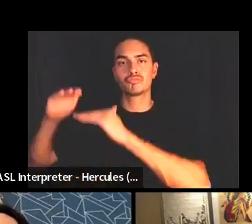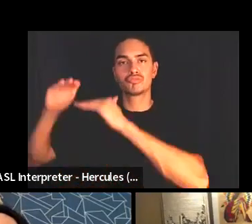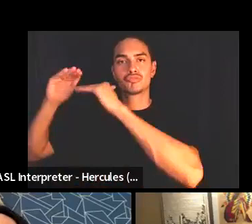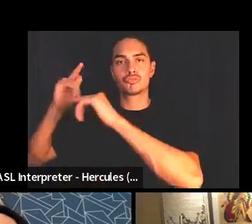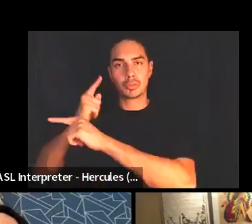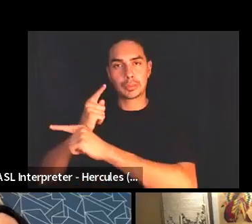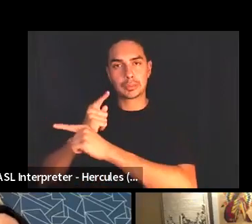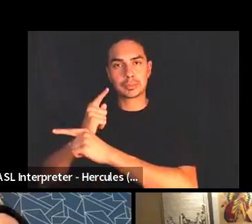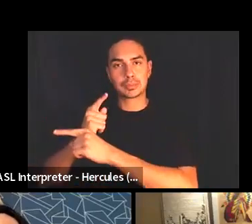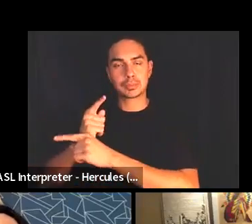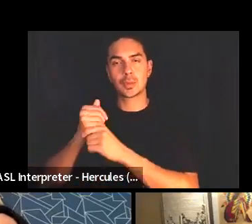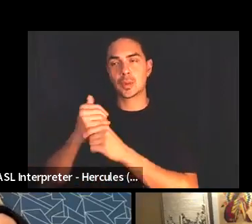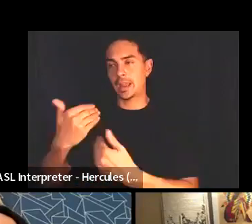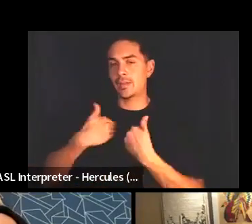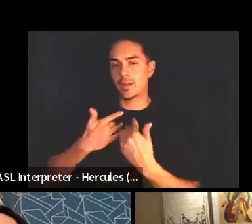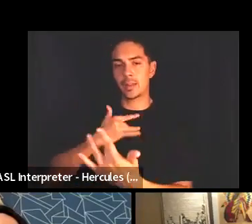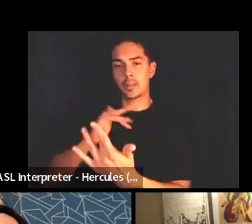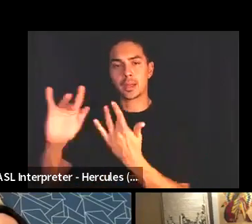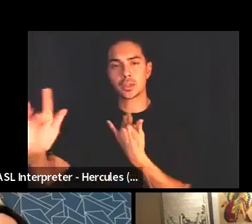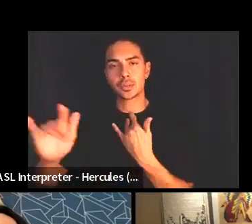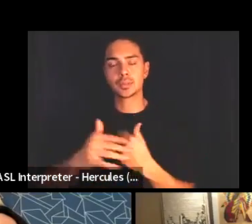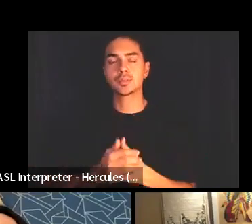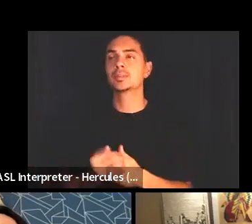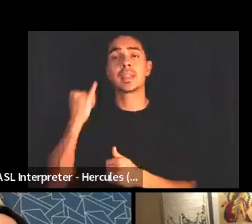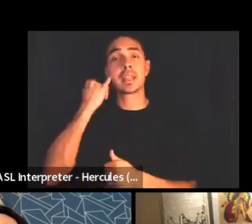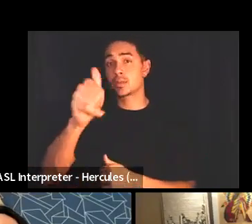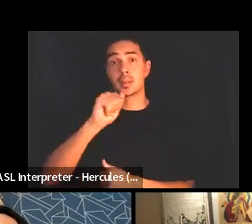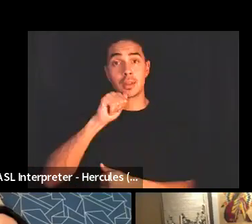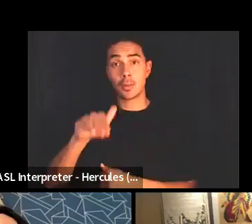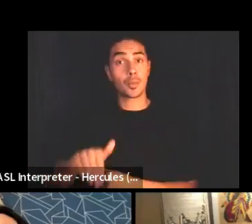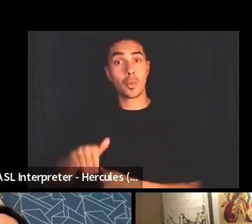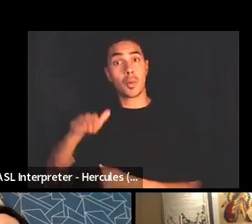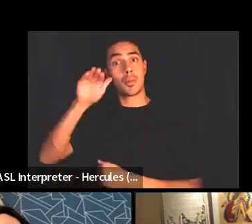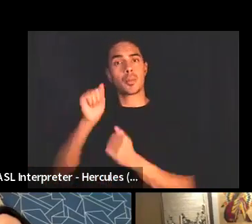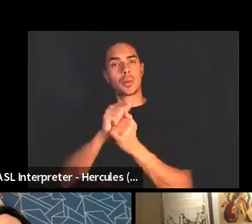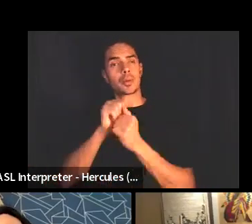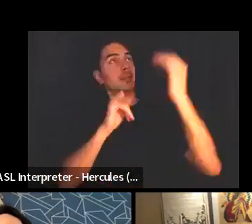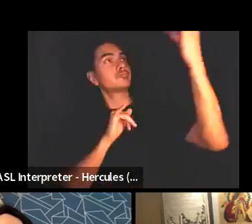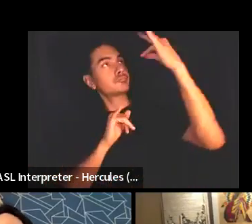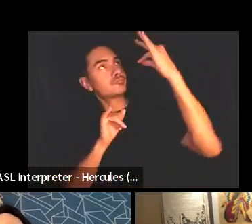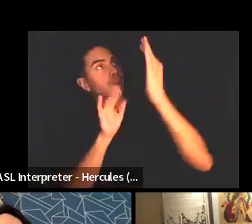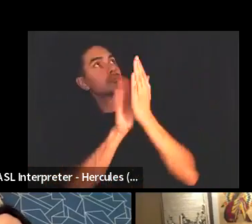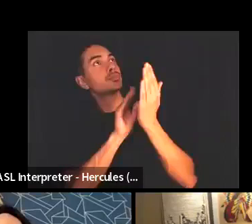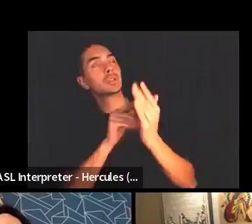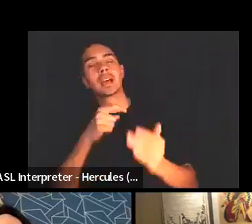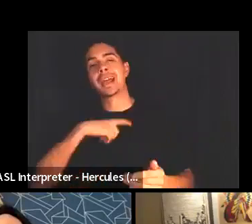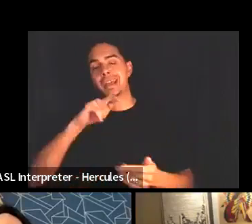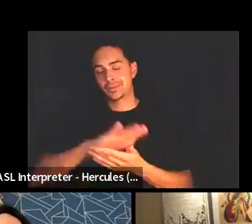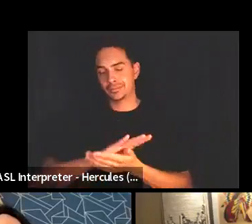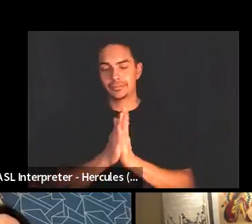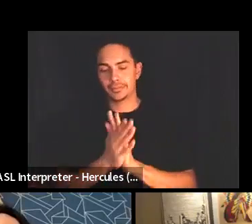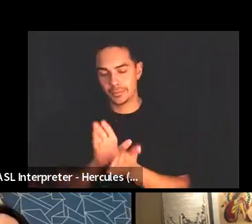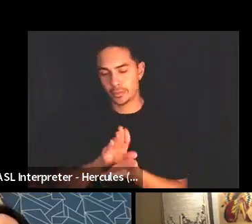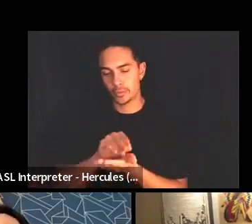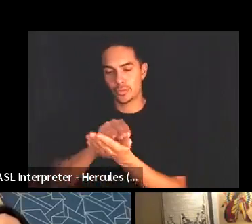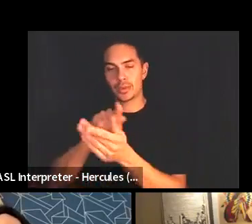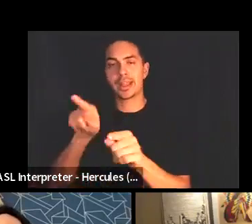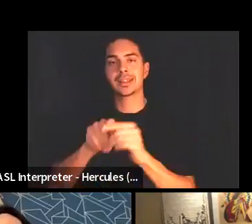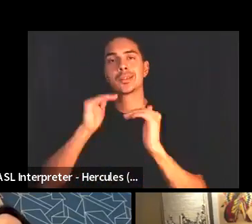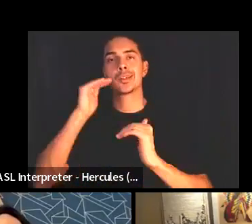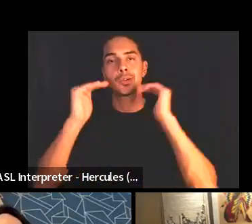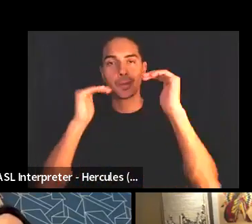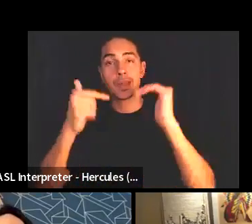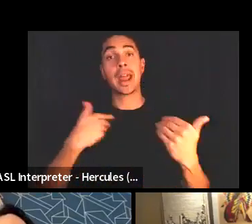And so sometimes if you didn't grow up with that, if I didn't grow up with that, I have to learn it. Like, as an adult, I can make a choice to learn